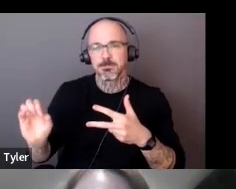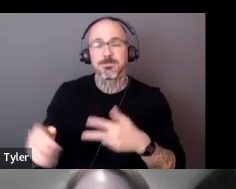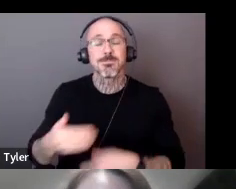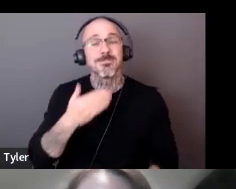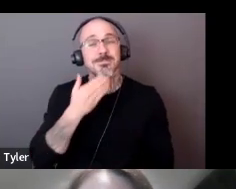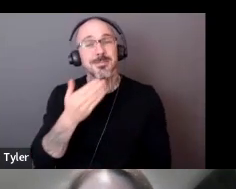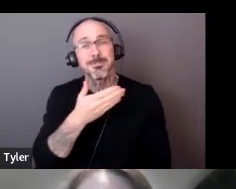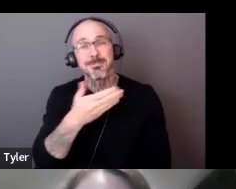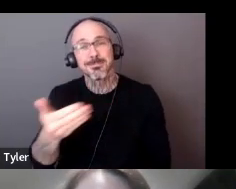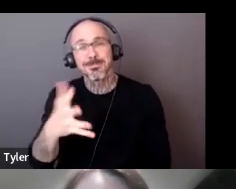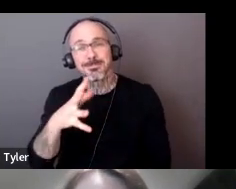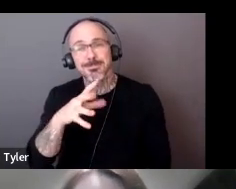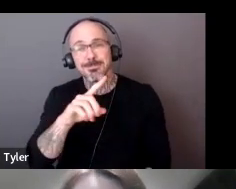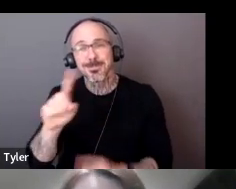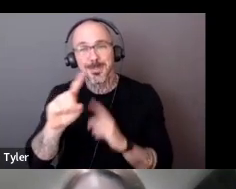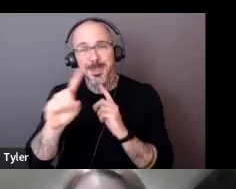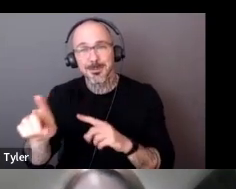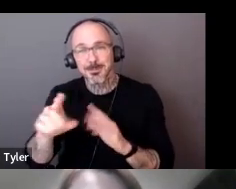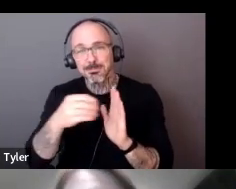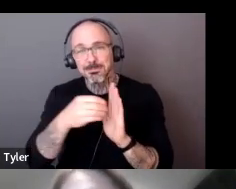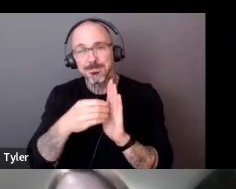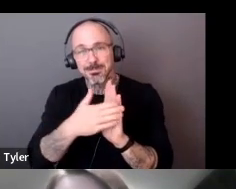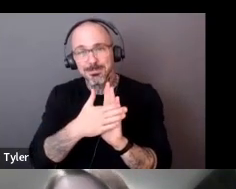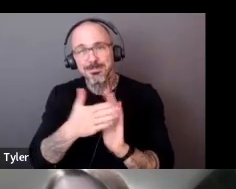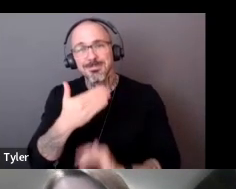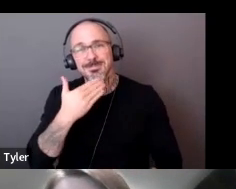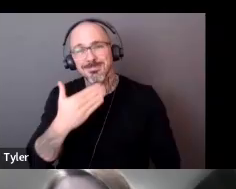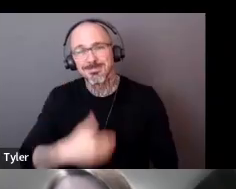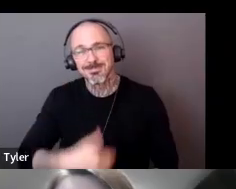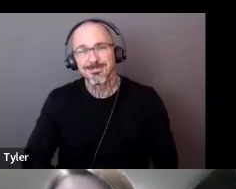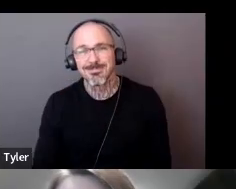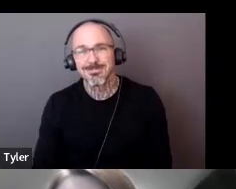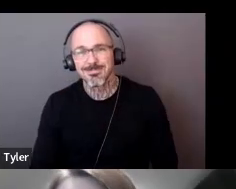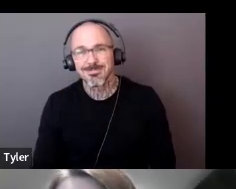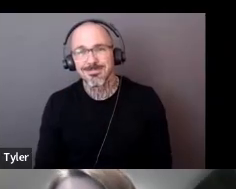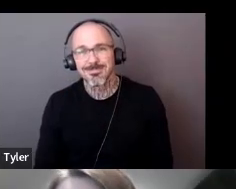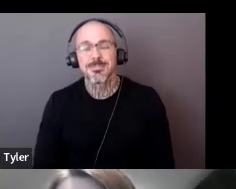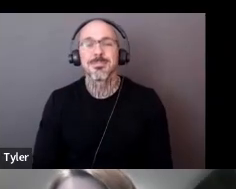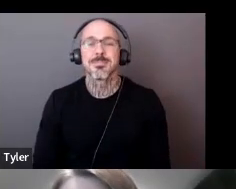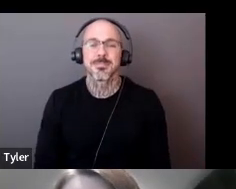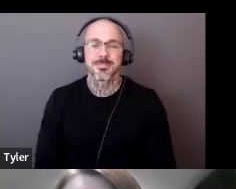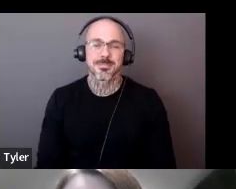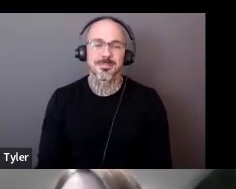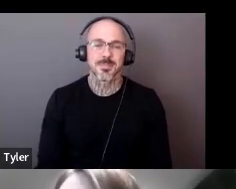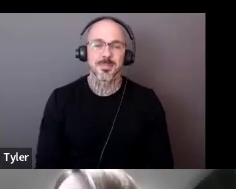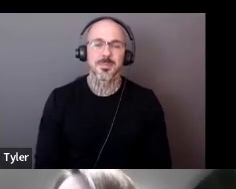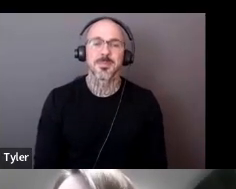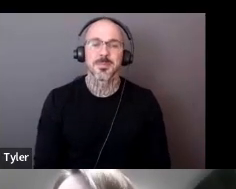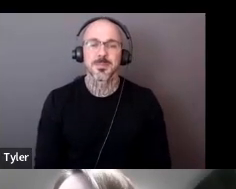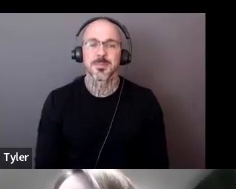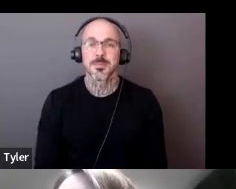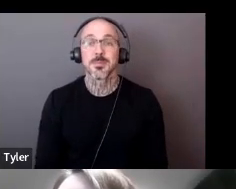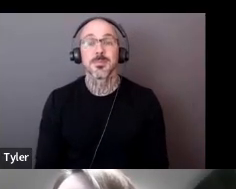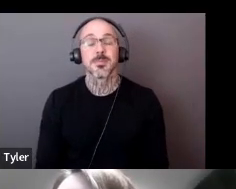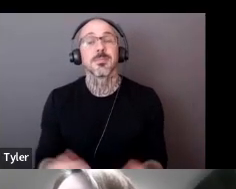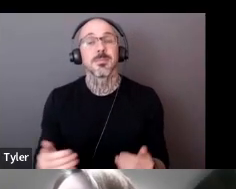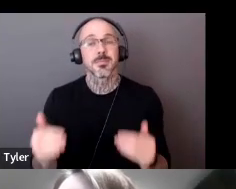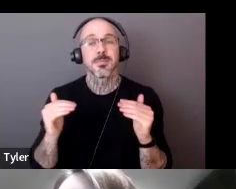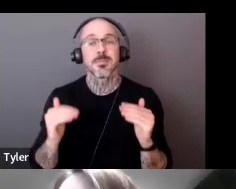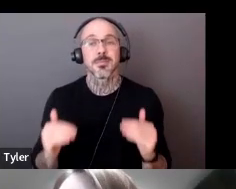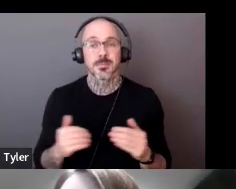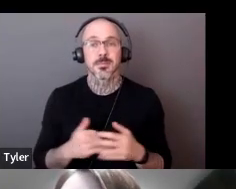everyone, for participating. We really appreciate it. Now we're going to move into